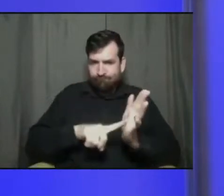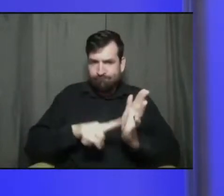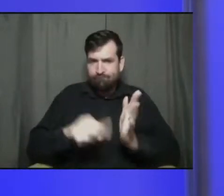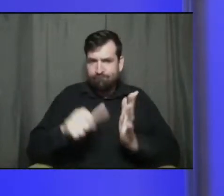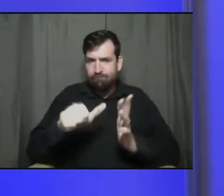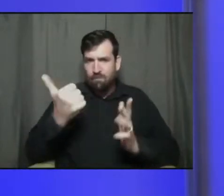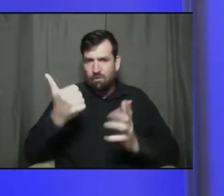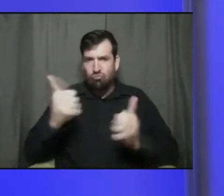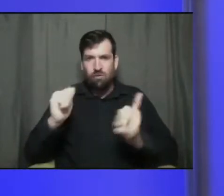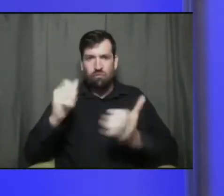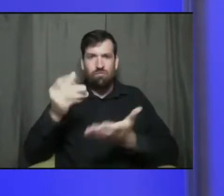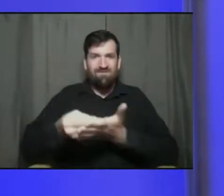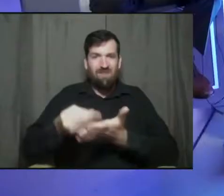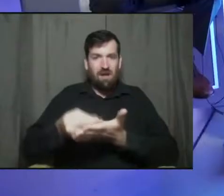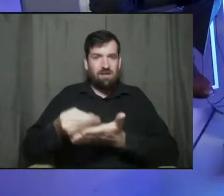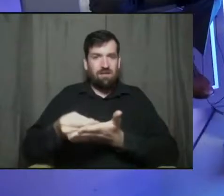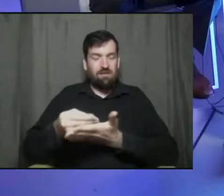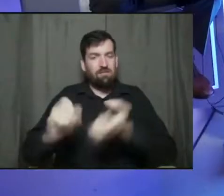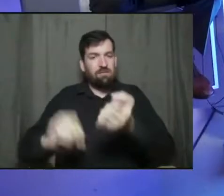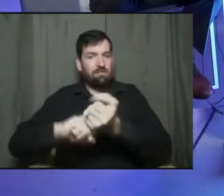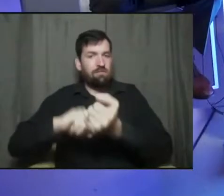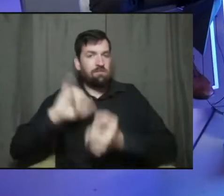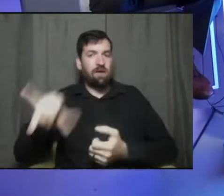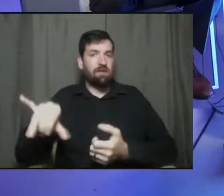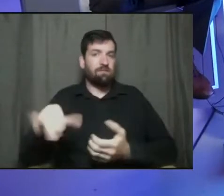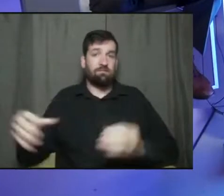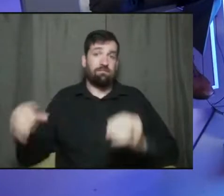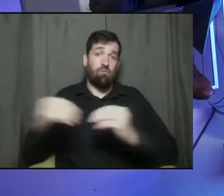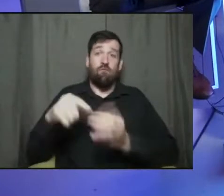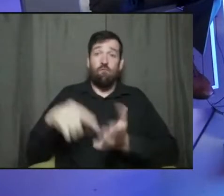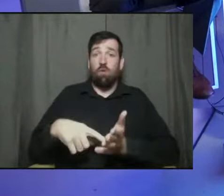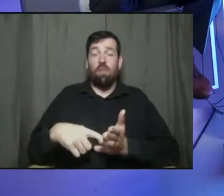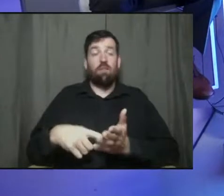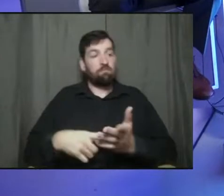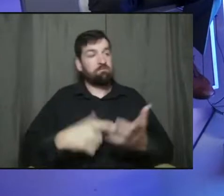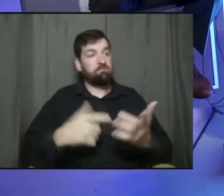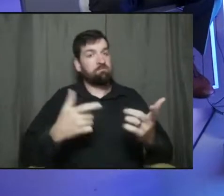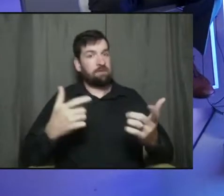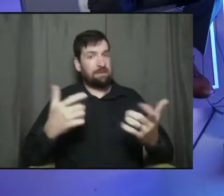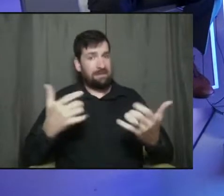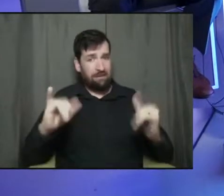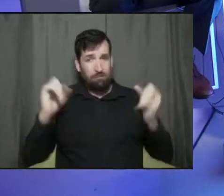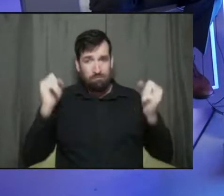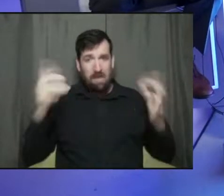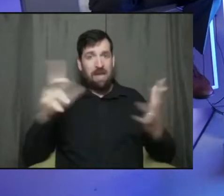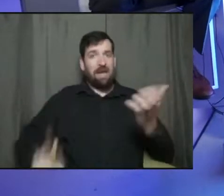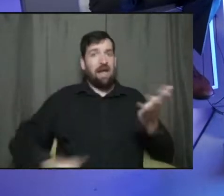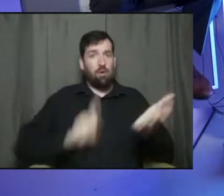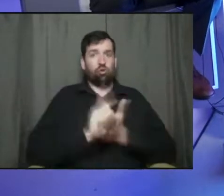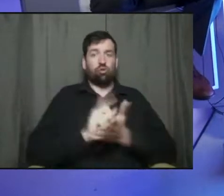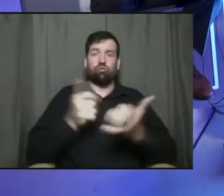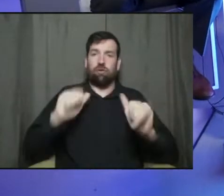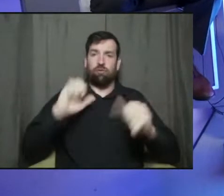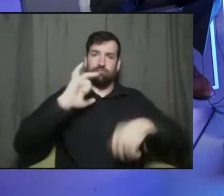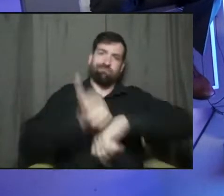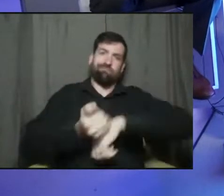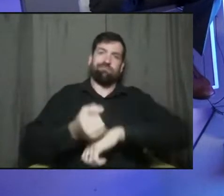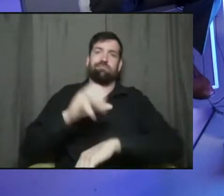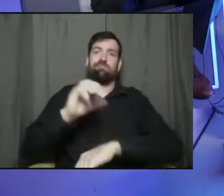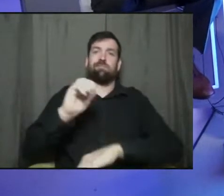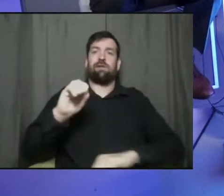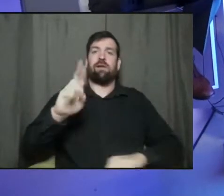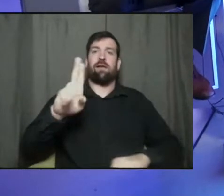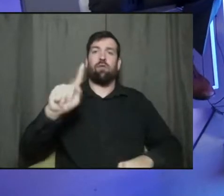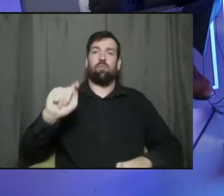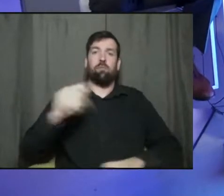make it affordable for our folks. Yeah, it does make a big deal, and I know you still spend a ton of hours trying to get that outpatient stuff for the work, especially without when they're not